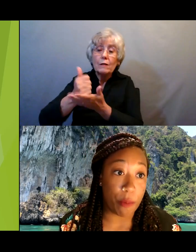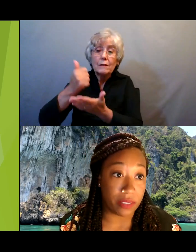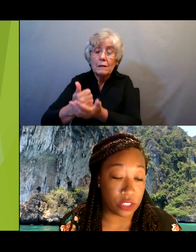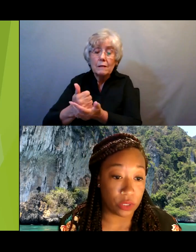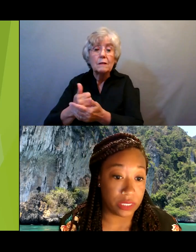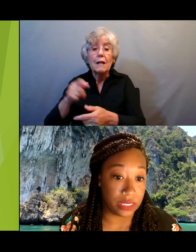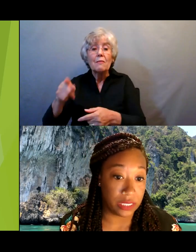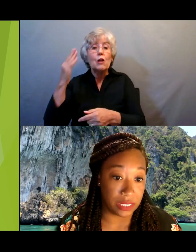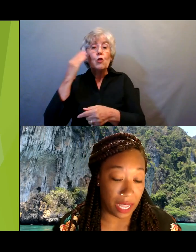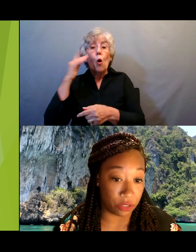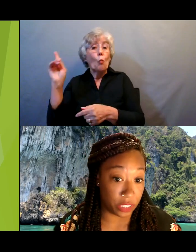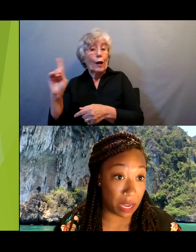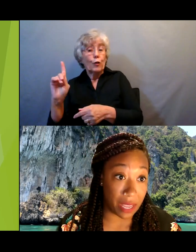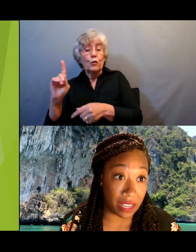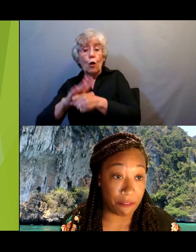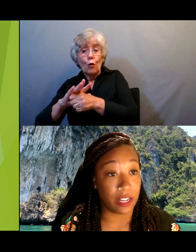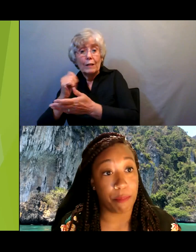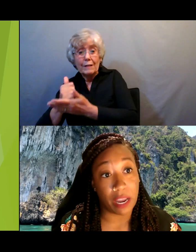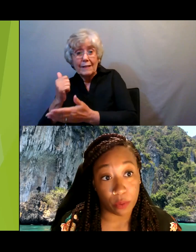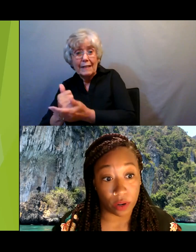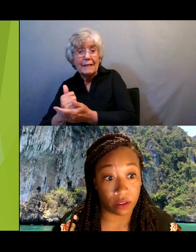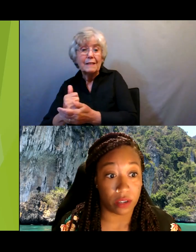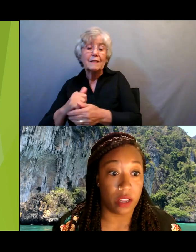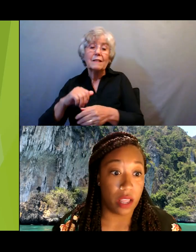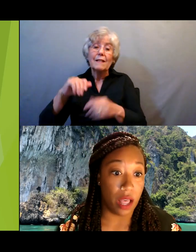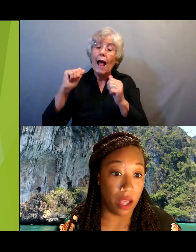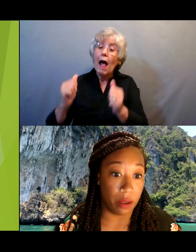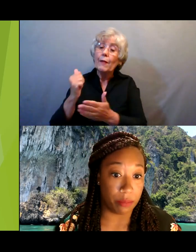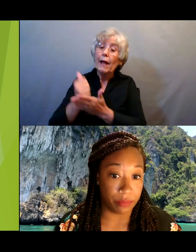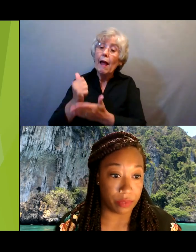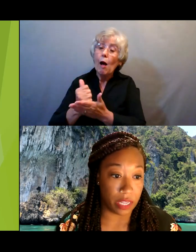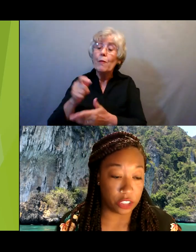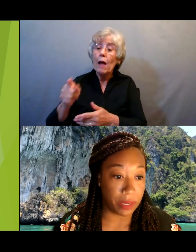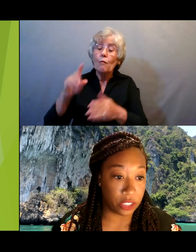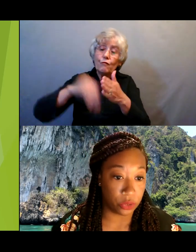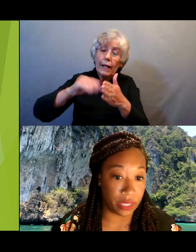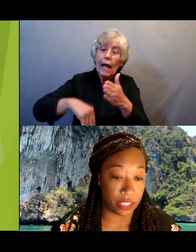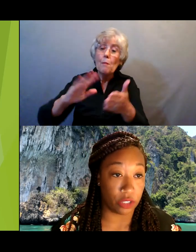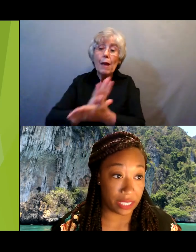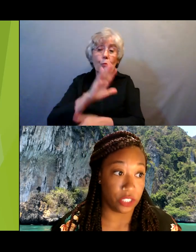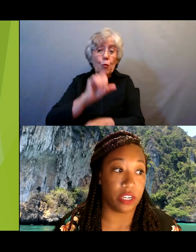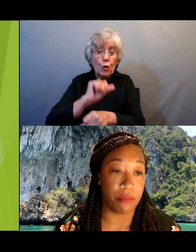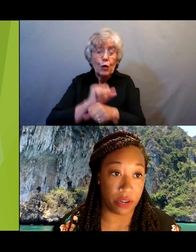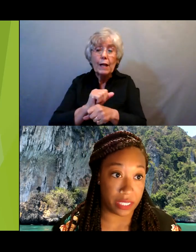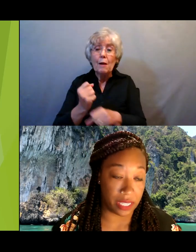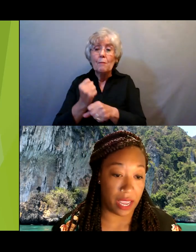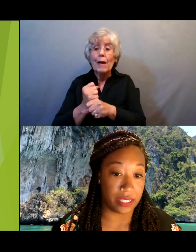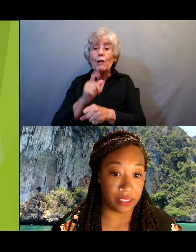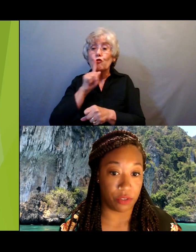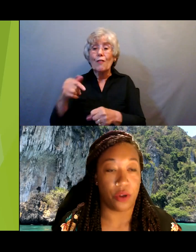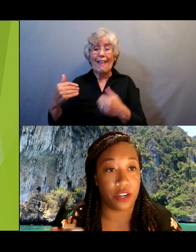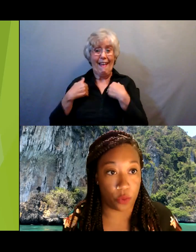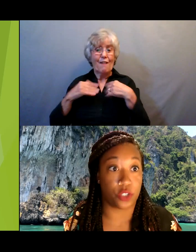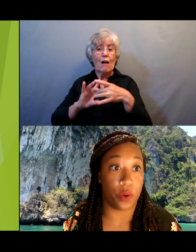They know about these local assistants, how to come in, fill out paperwork, and just making sure that they're linked to their communities